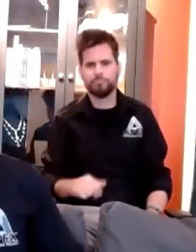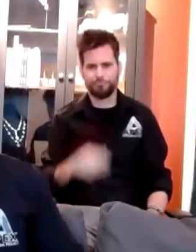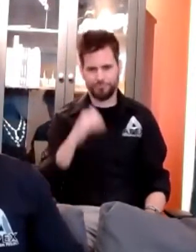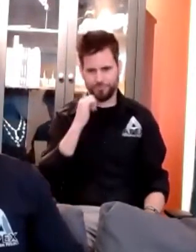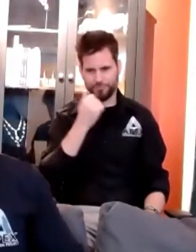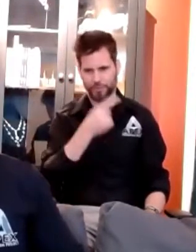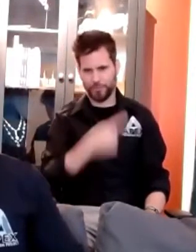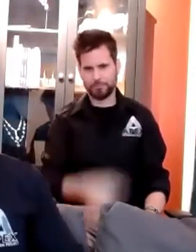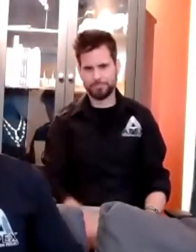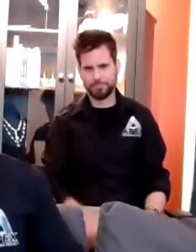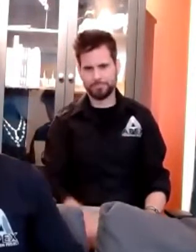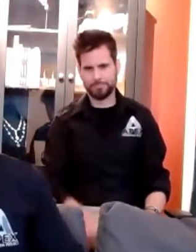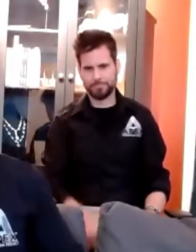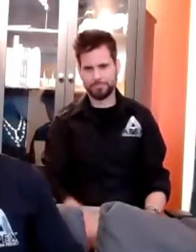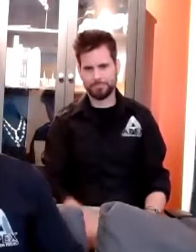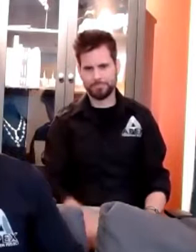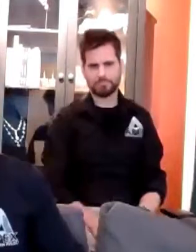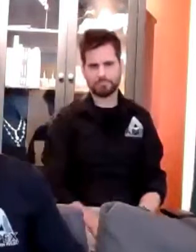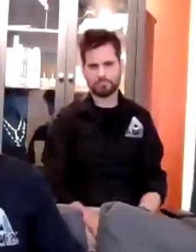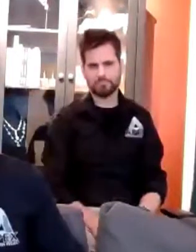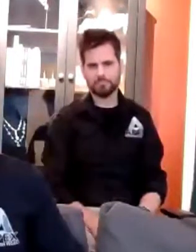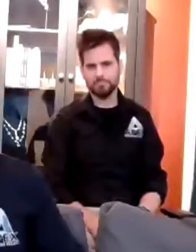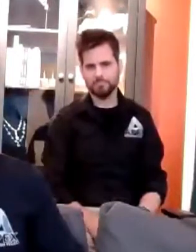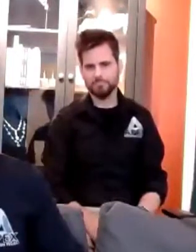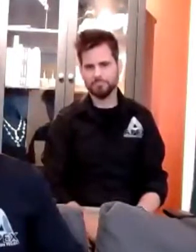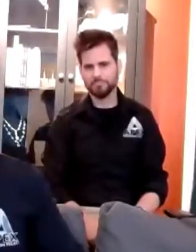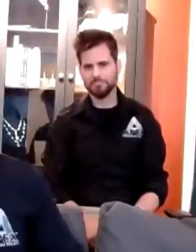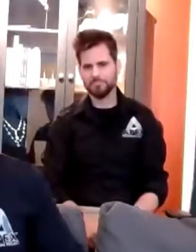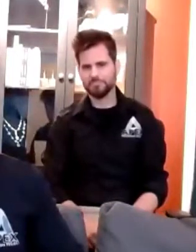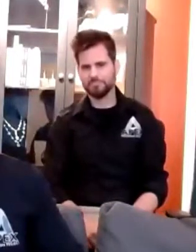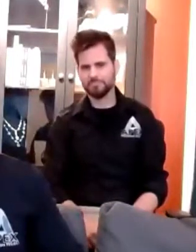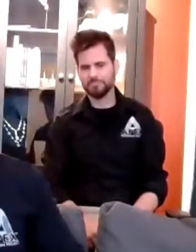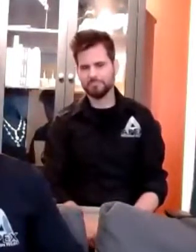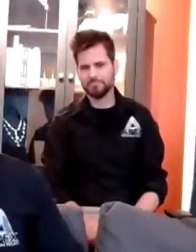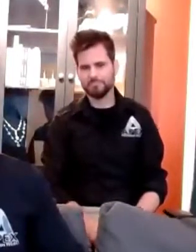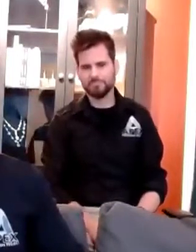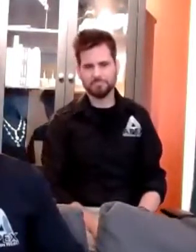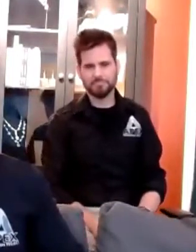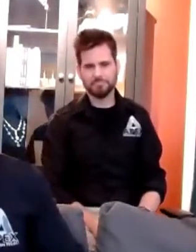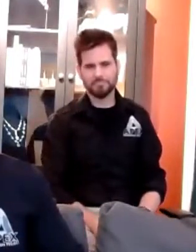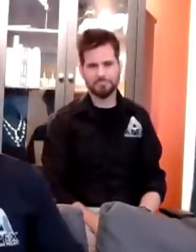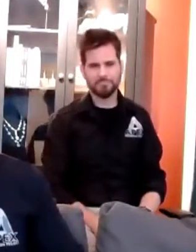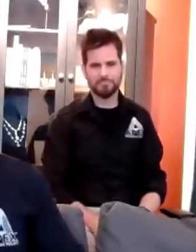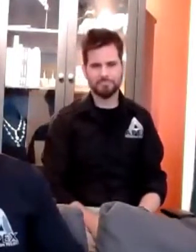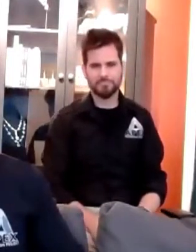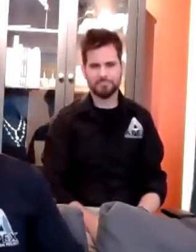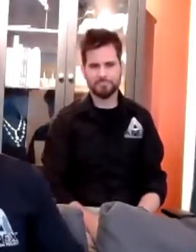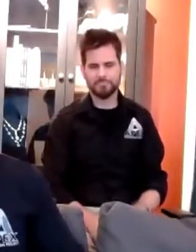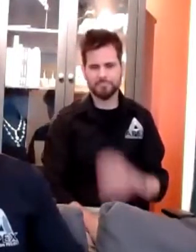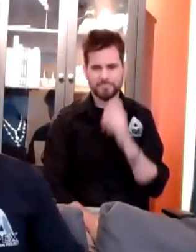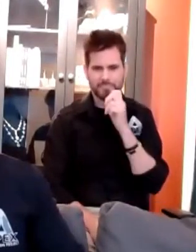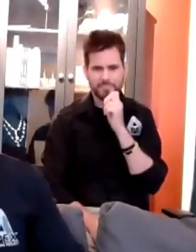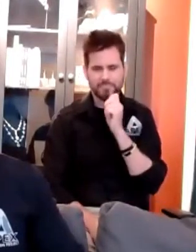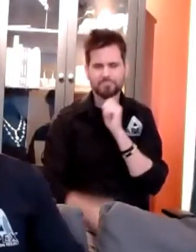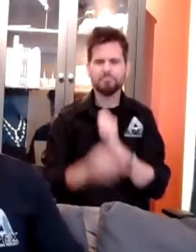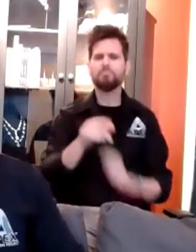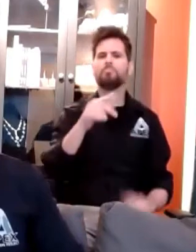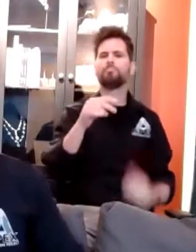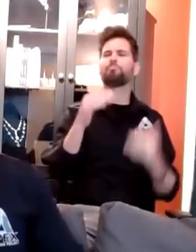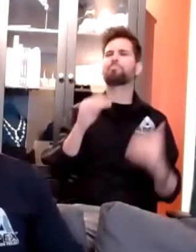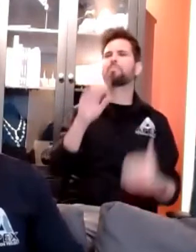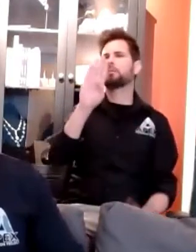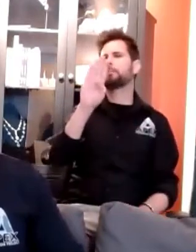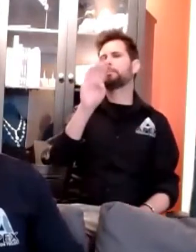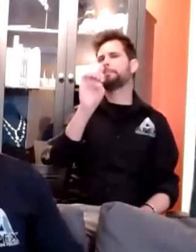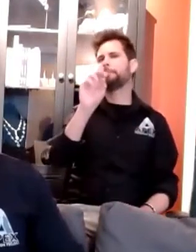It's very lazy too. Hey, Papa. Hey. So in terms of their diet, I'm curious because I